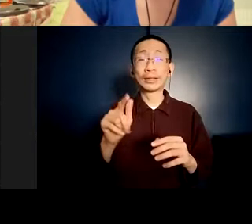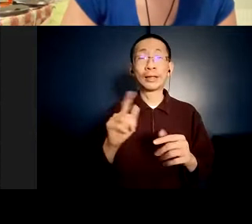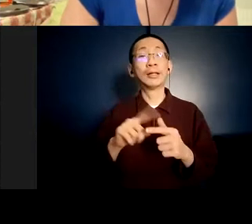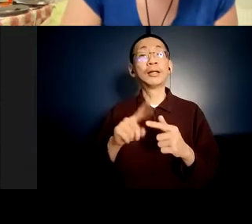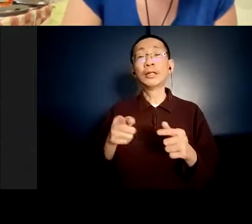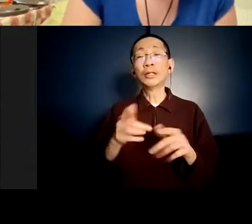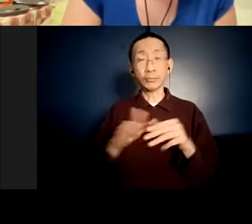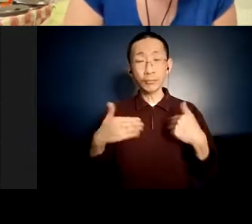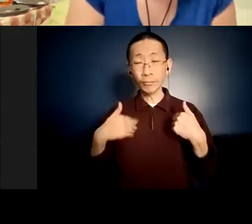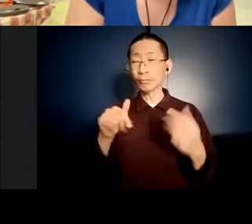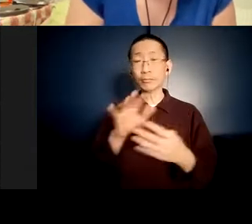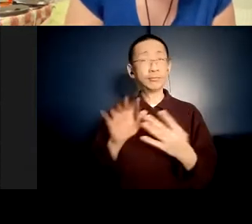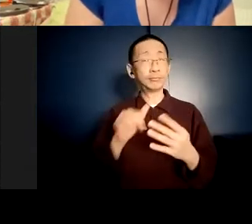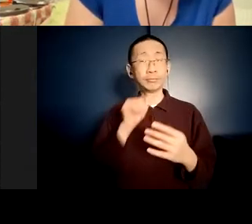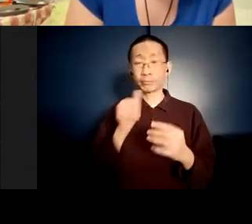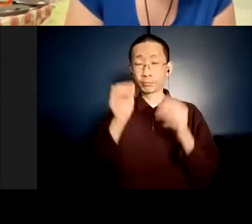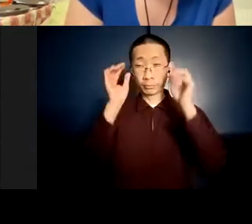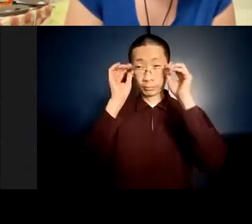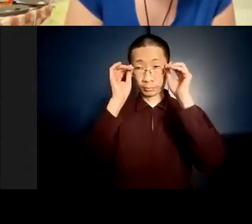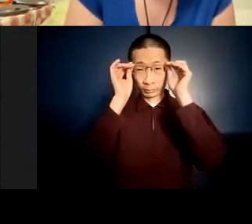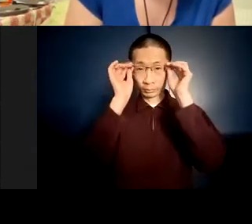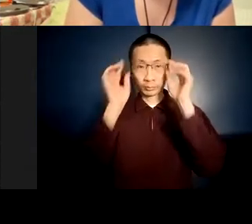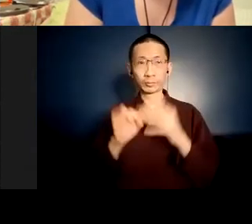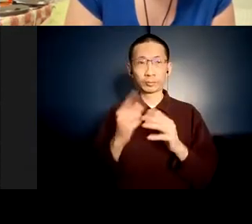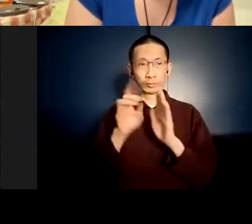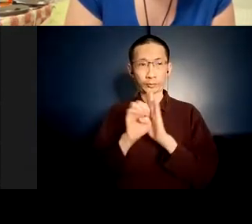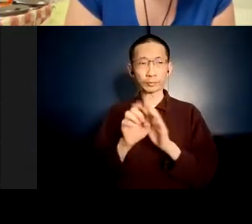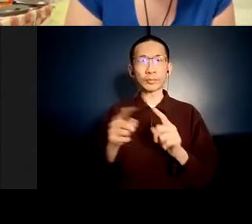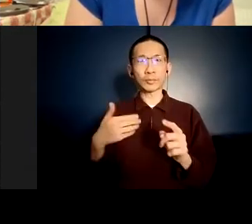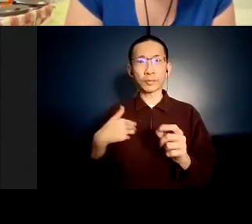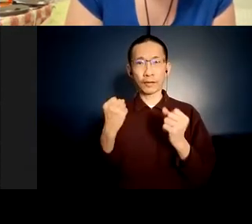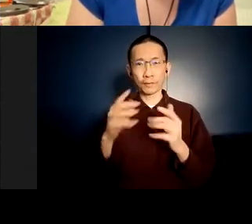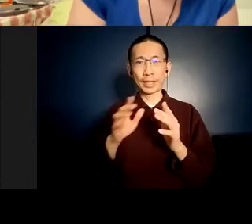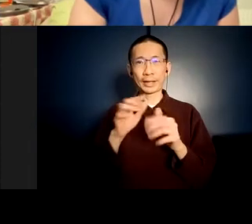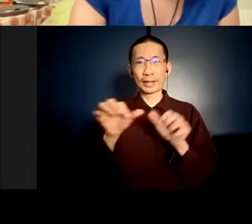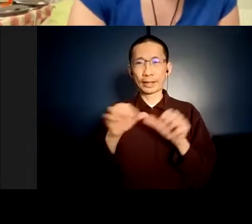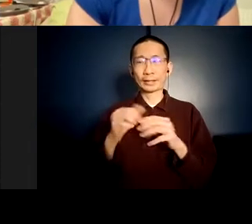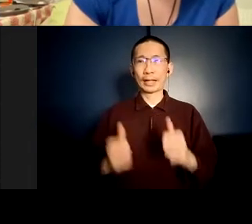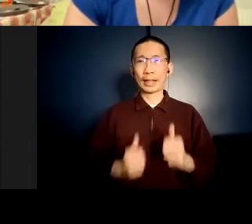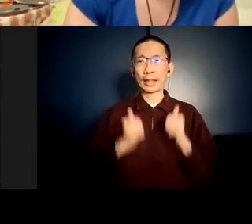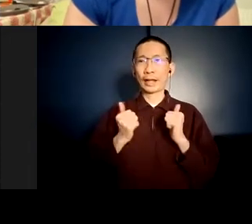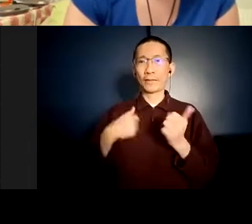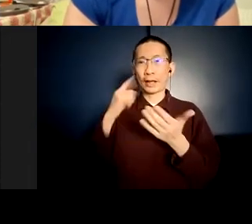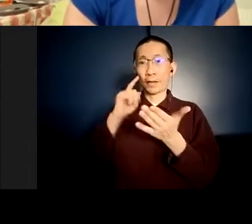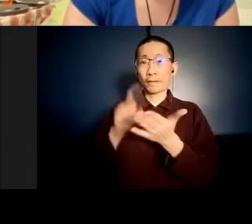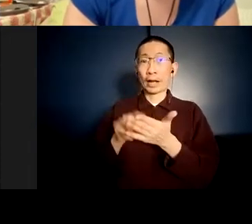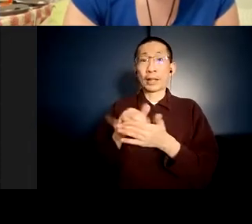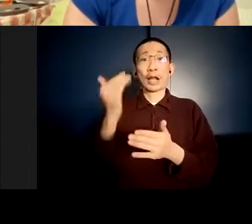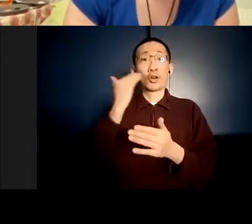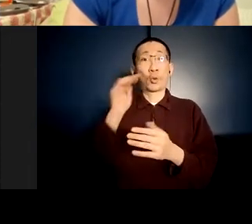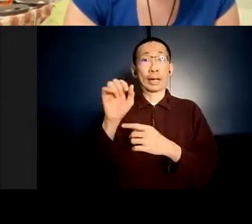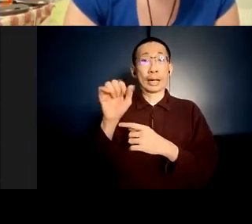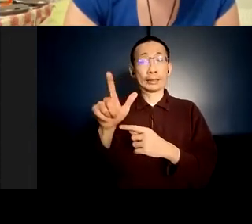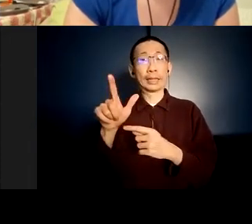open. So that's one example, but there are many areas of life where I have found knowing ASL to be